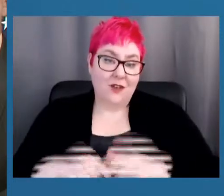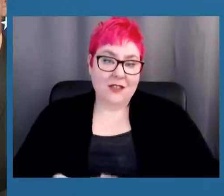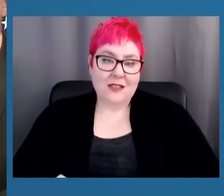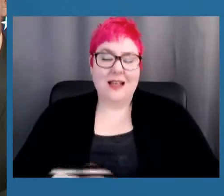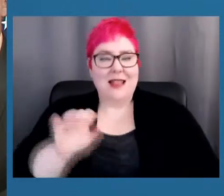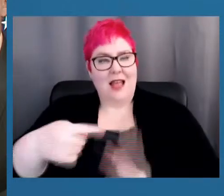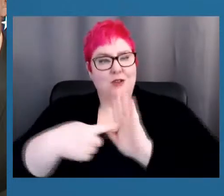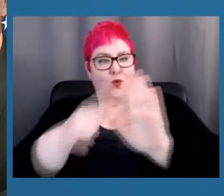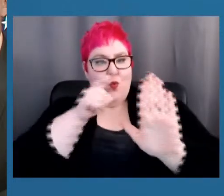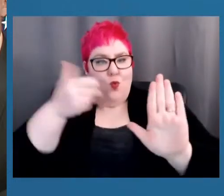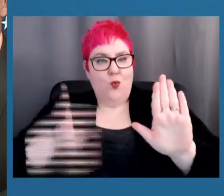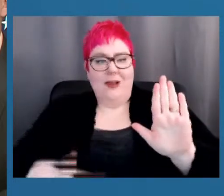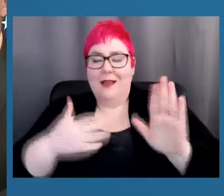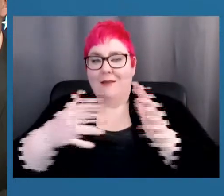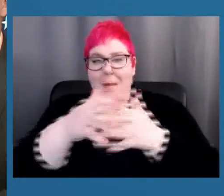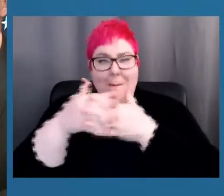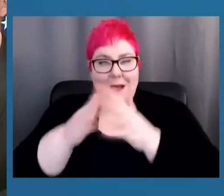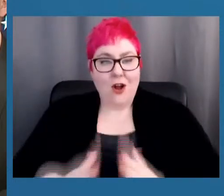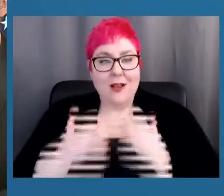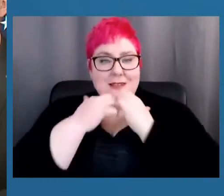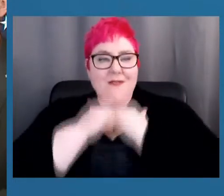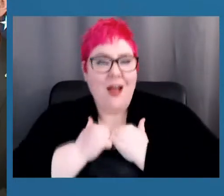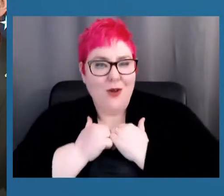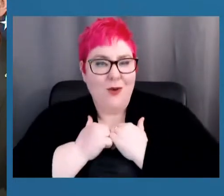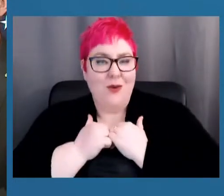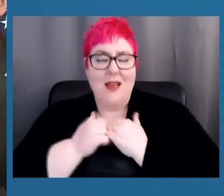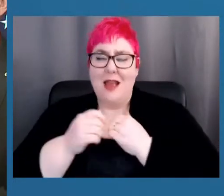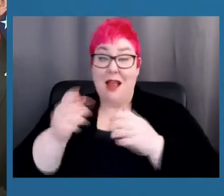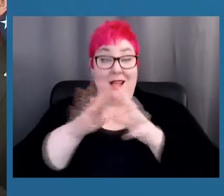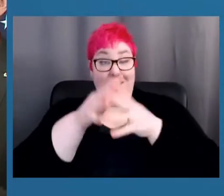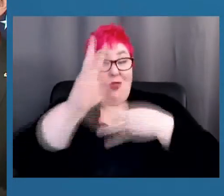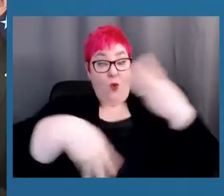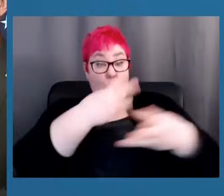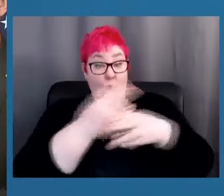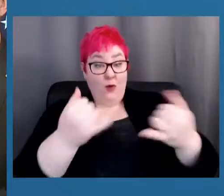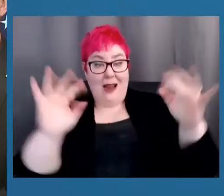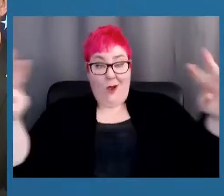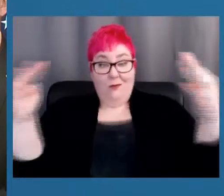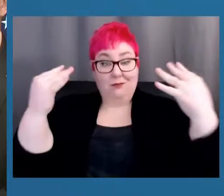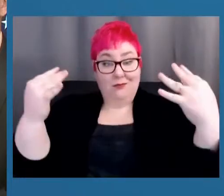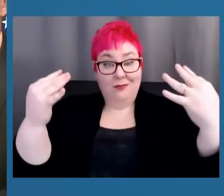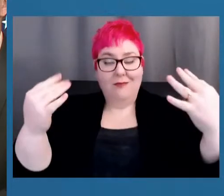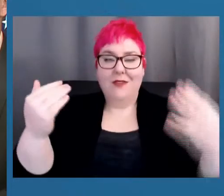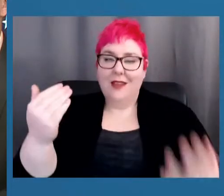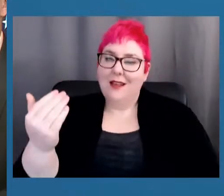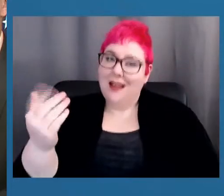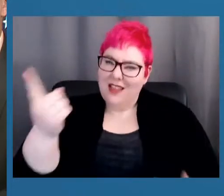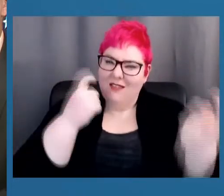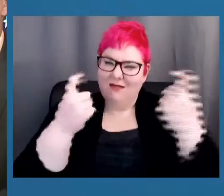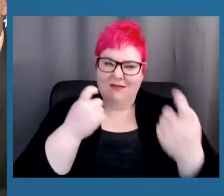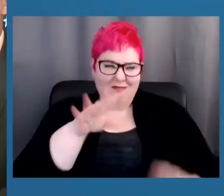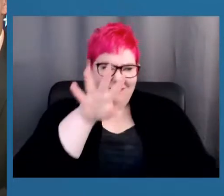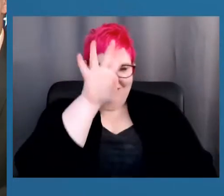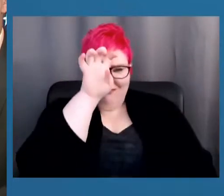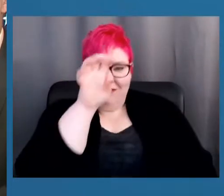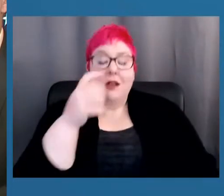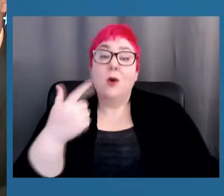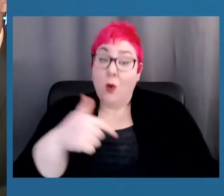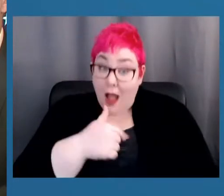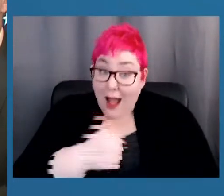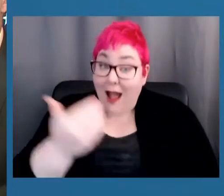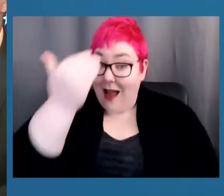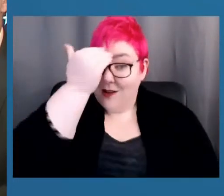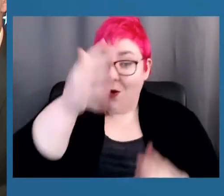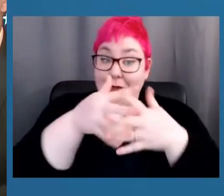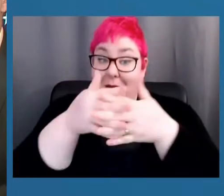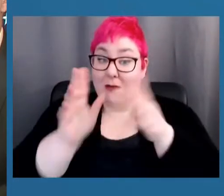world is looking at us right now, and they're asking that question. I know that the American people did not